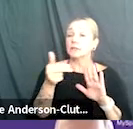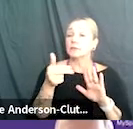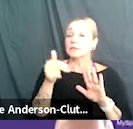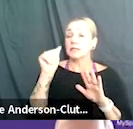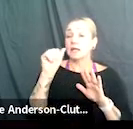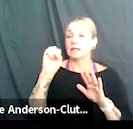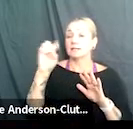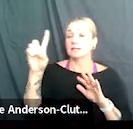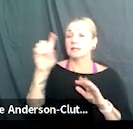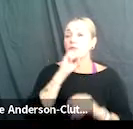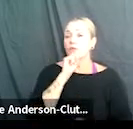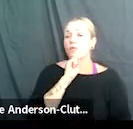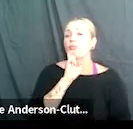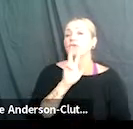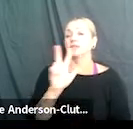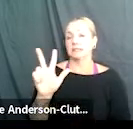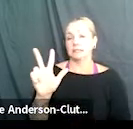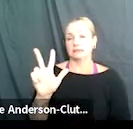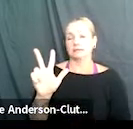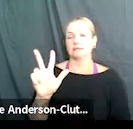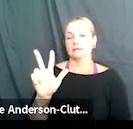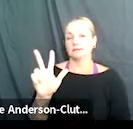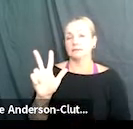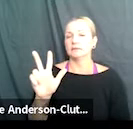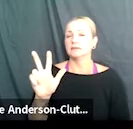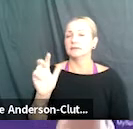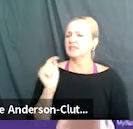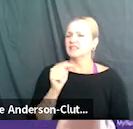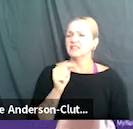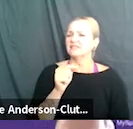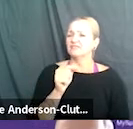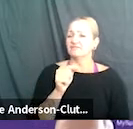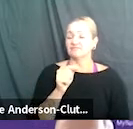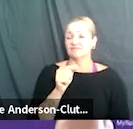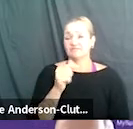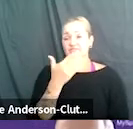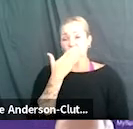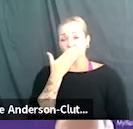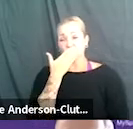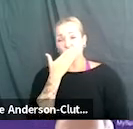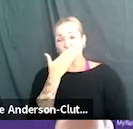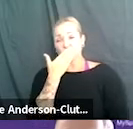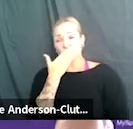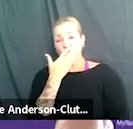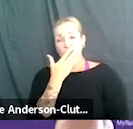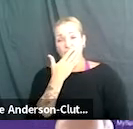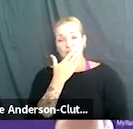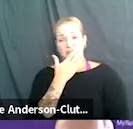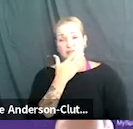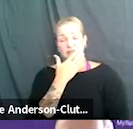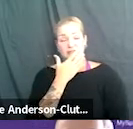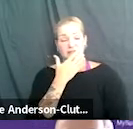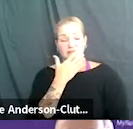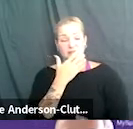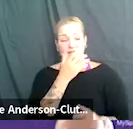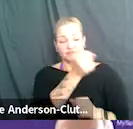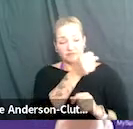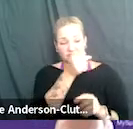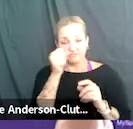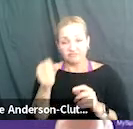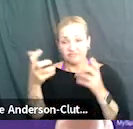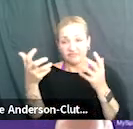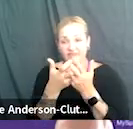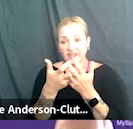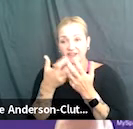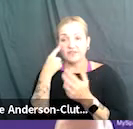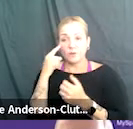3. He wasn't felt eligible for early intensive behavioral intervention, as the providers felt that he wasn't, that the severity